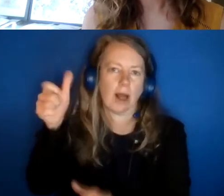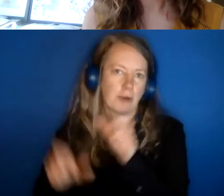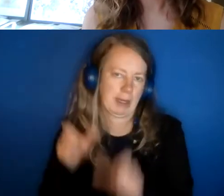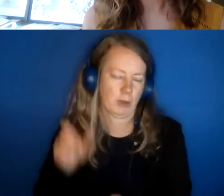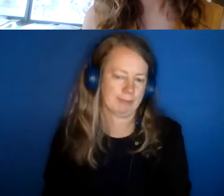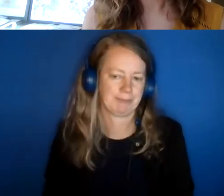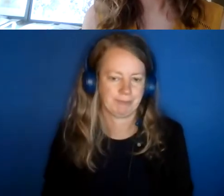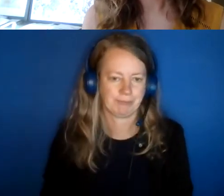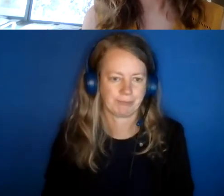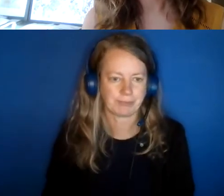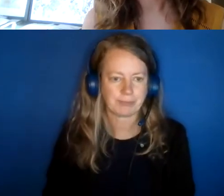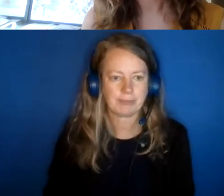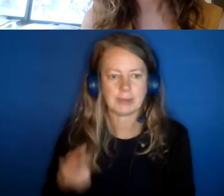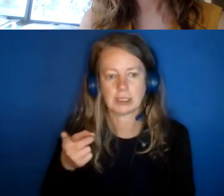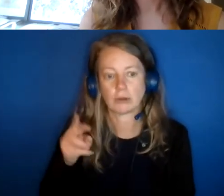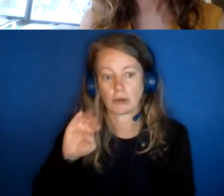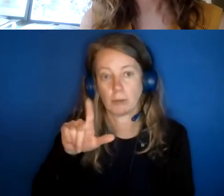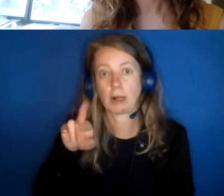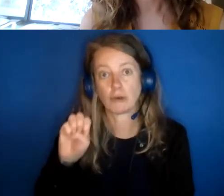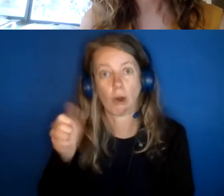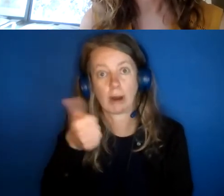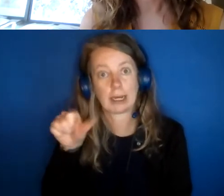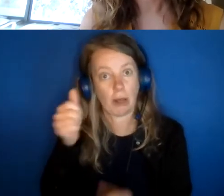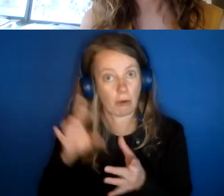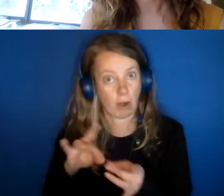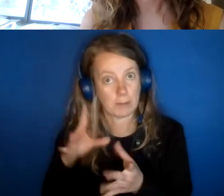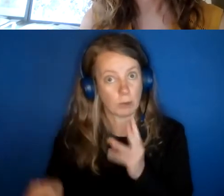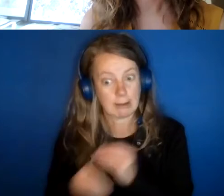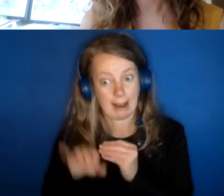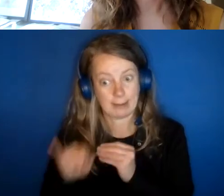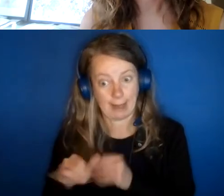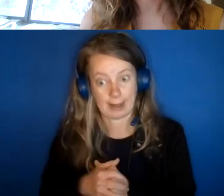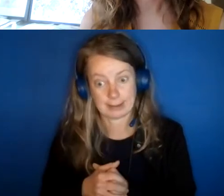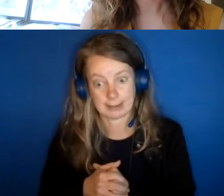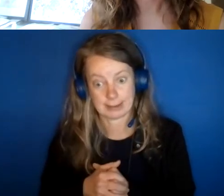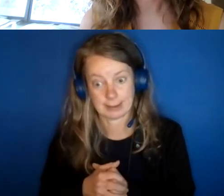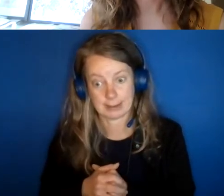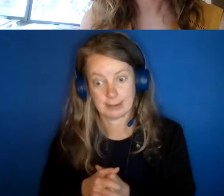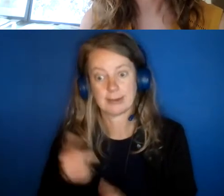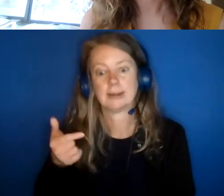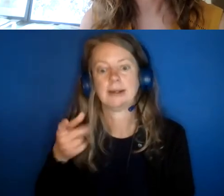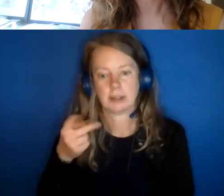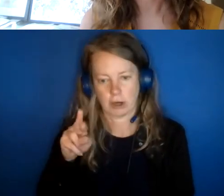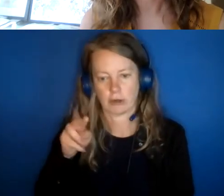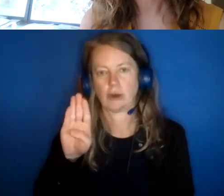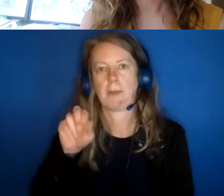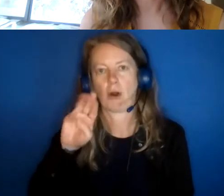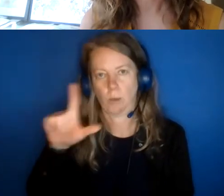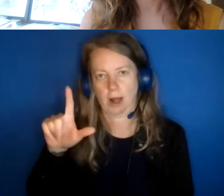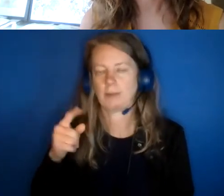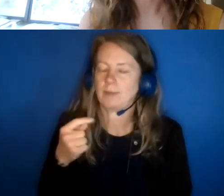Does anyone else, Grace or Dr. Parsons, have anything to add? I would just say that I think we all have a role